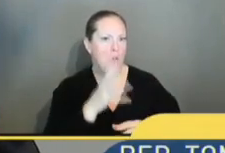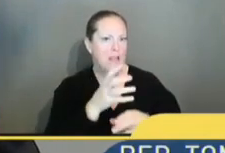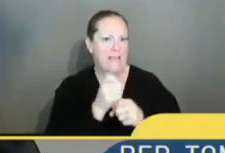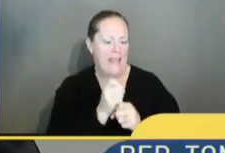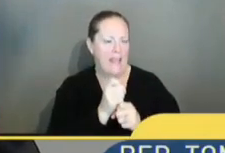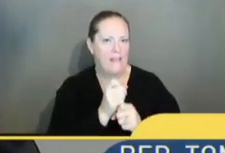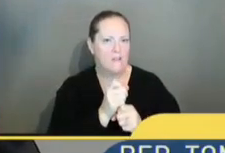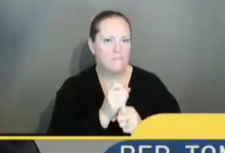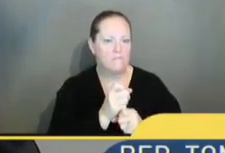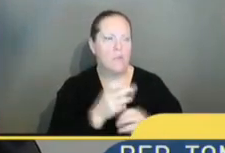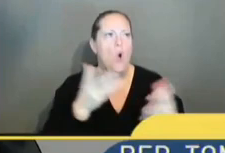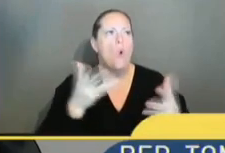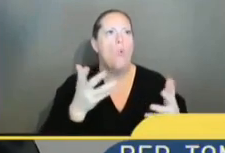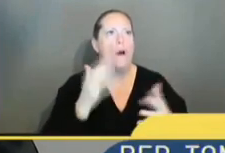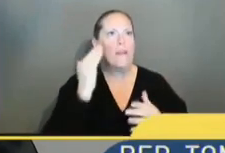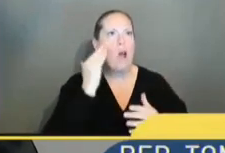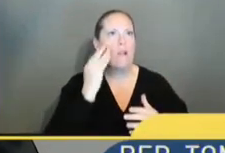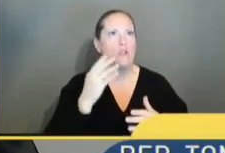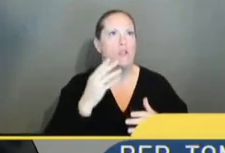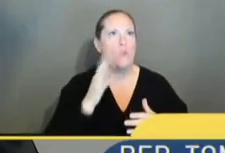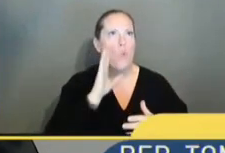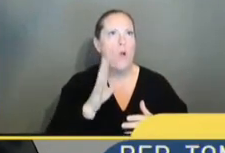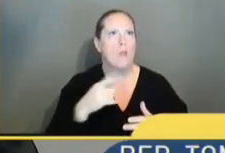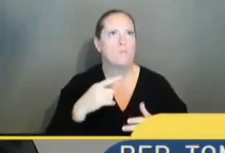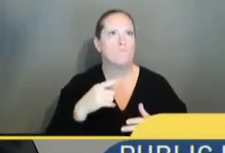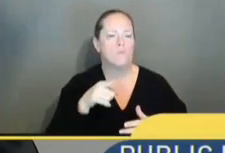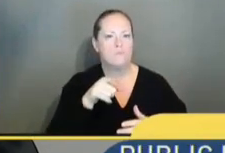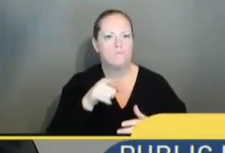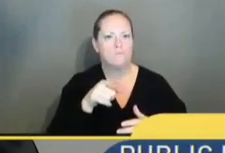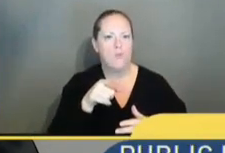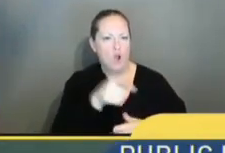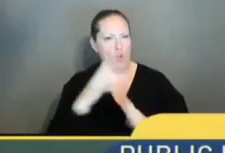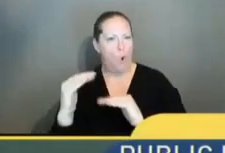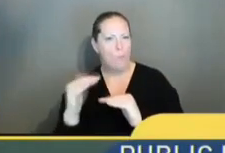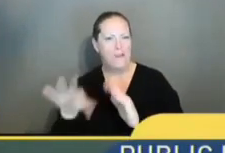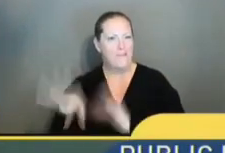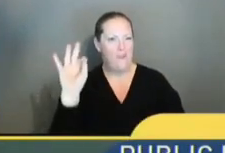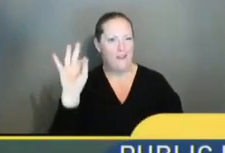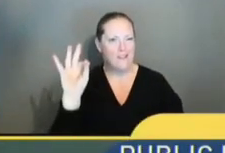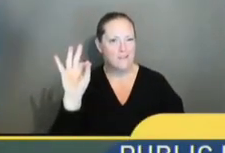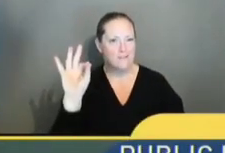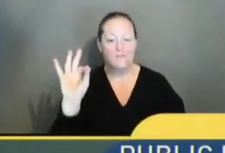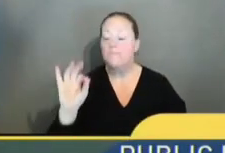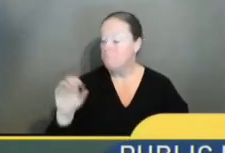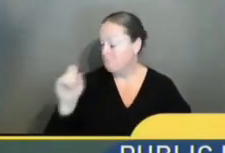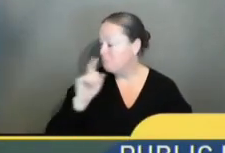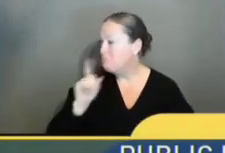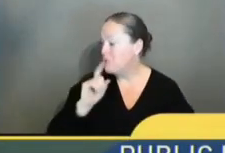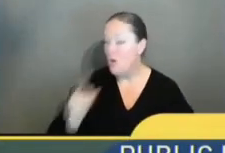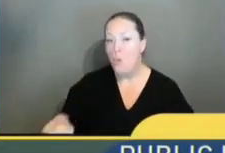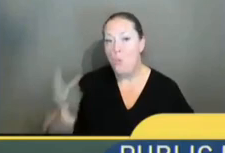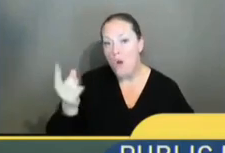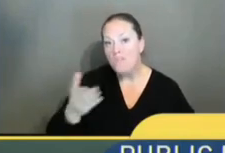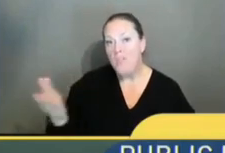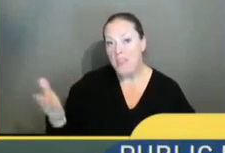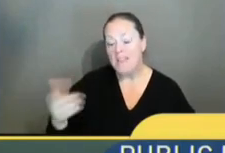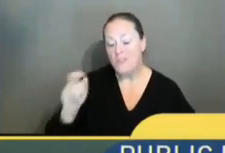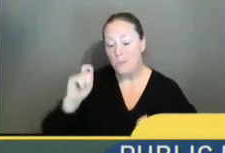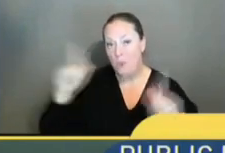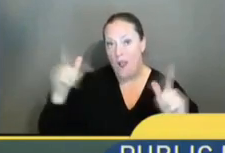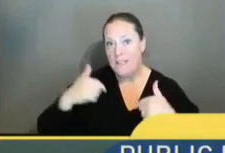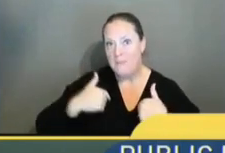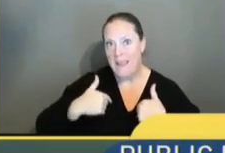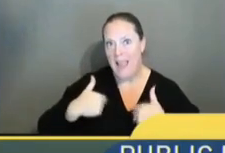to, what knowledge we'll be able to use are you hoping to find? Yeah, so one of the things that surprised me joining the legislature, I don't have to tell y'all, I'm